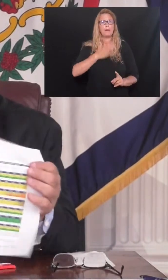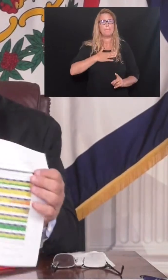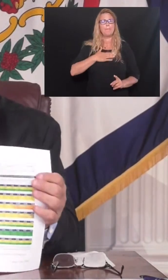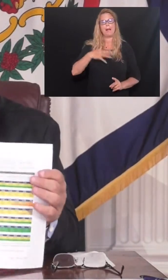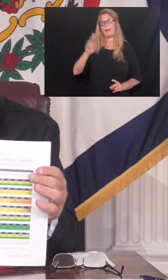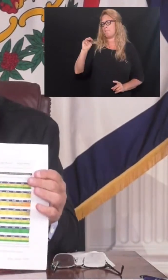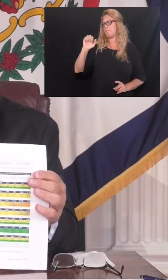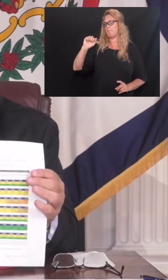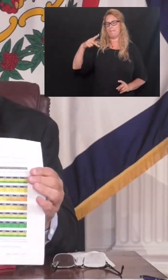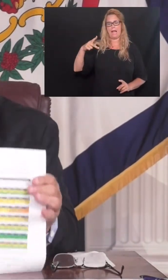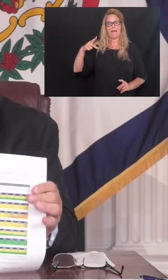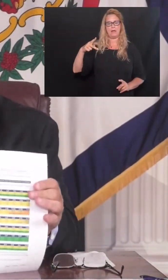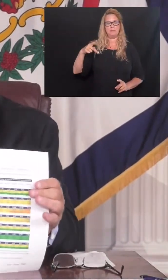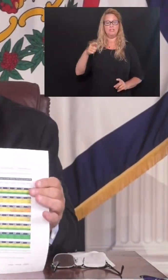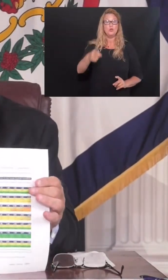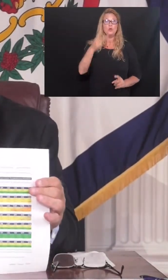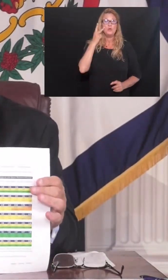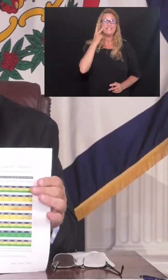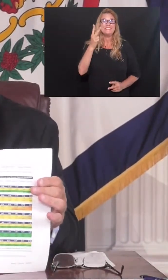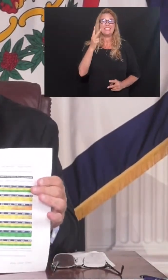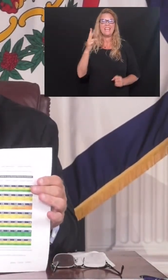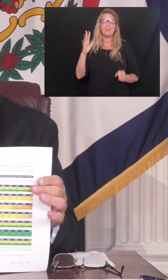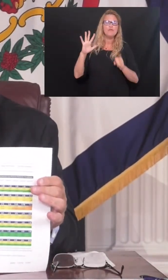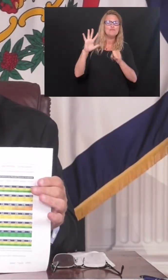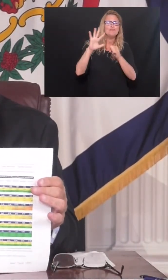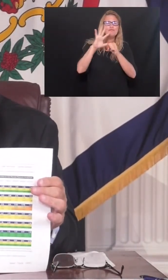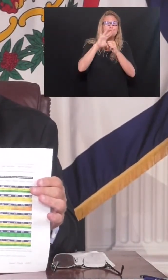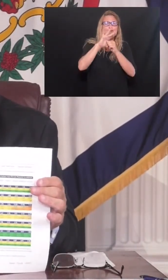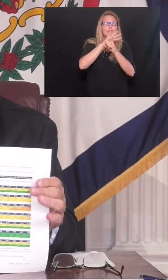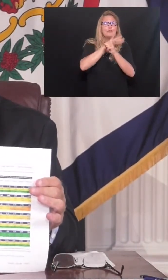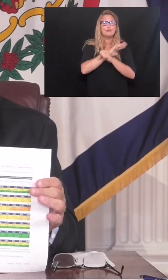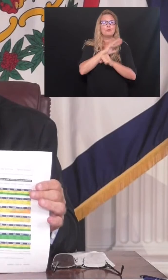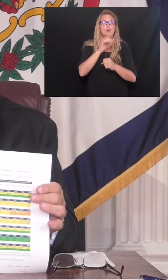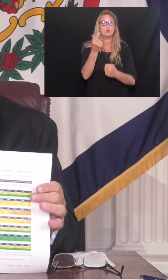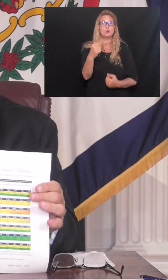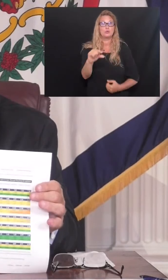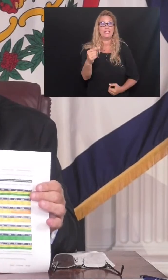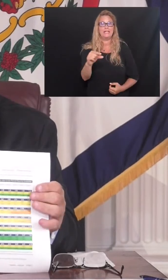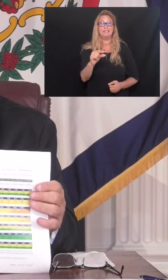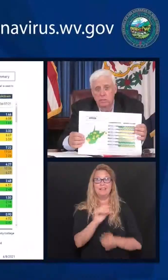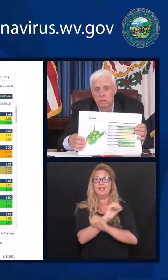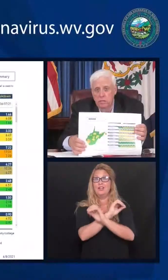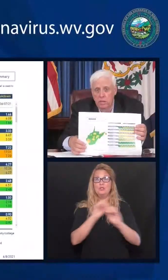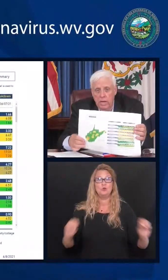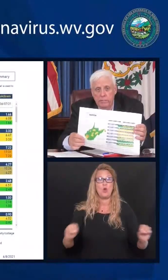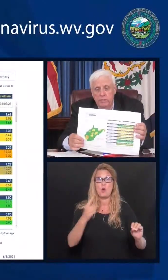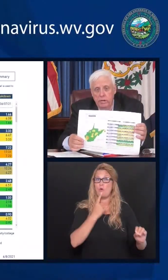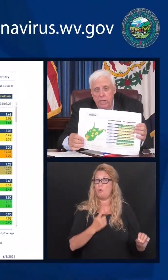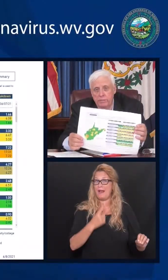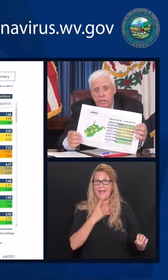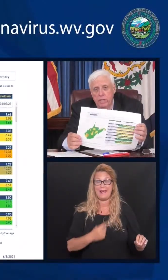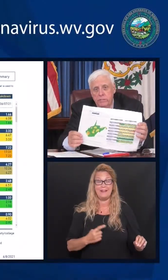again. Look at the green on this map right here and everything. No red counties,